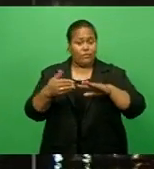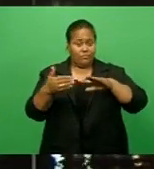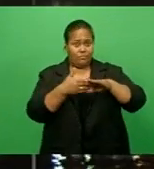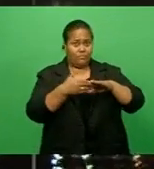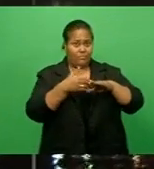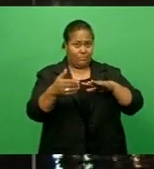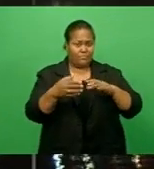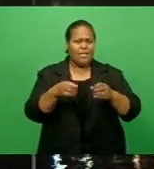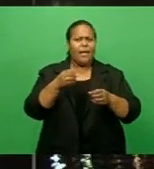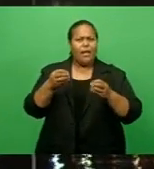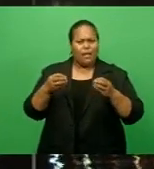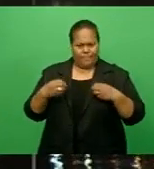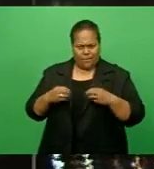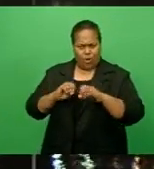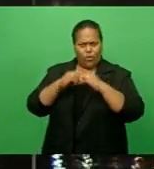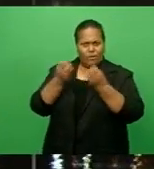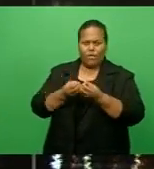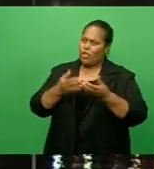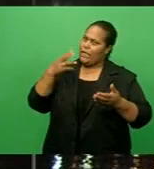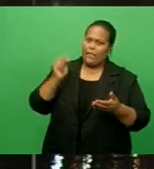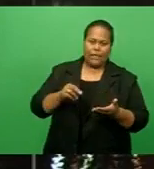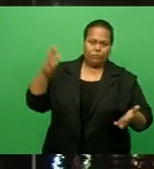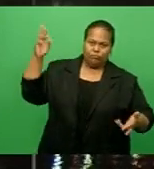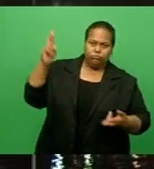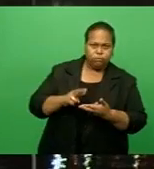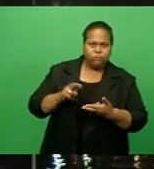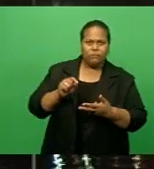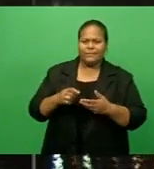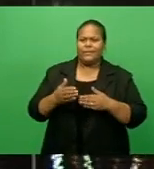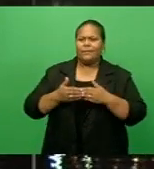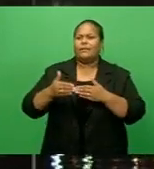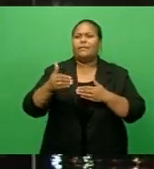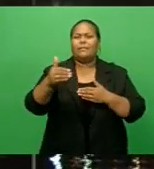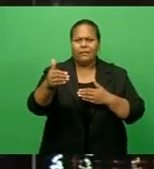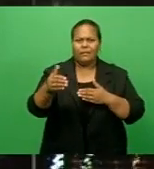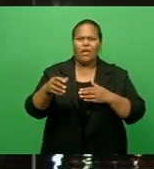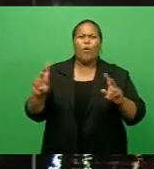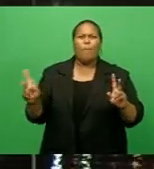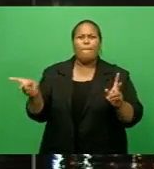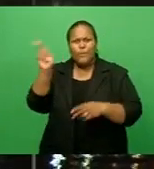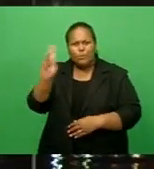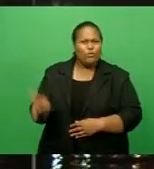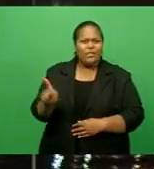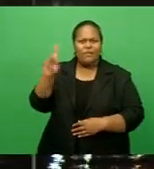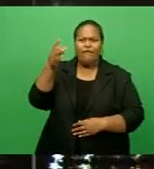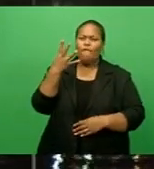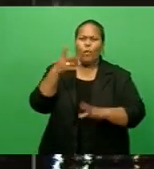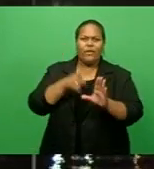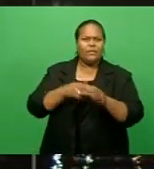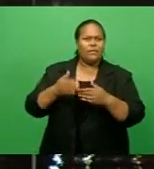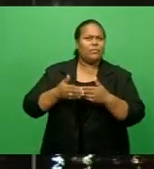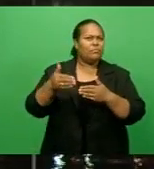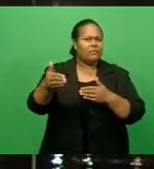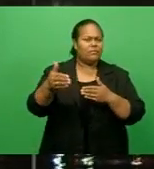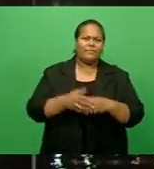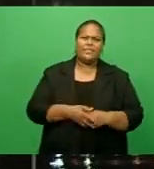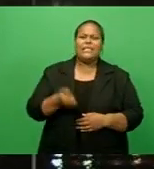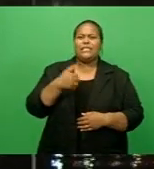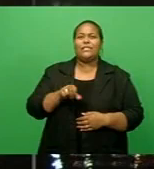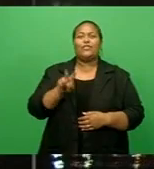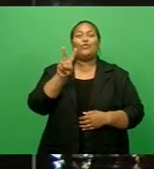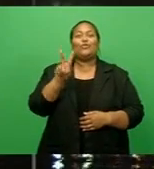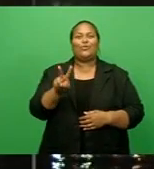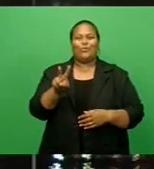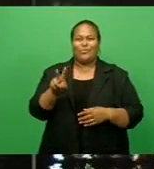Corporation Limited to reduce energy consumption over the past 4 years has resulted in an annual reduction of 62 tonnes of